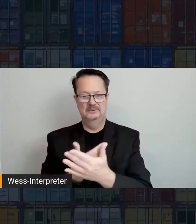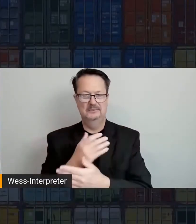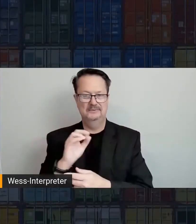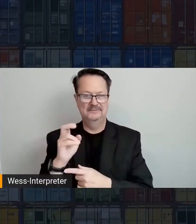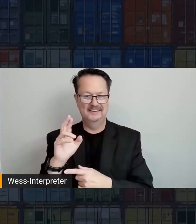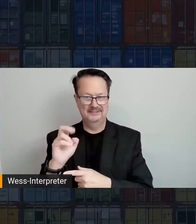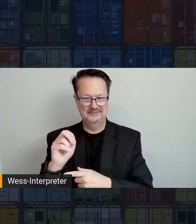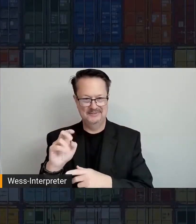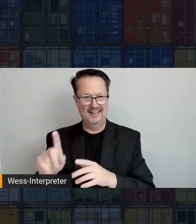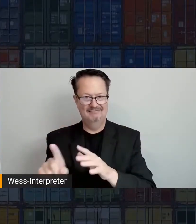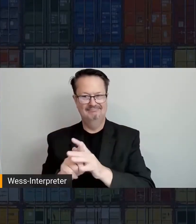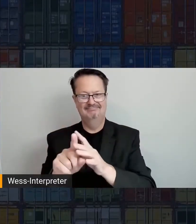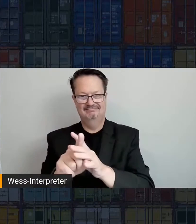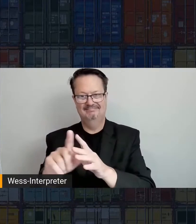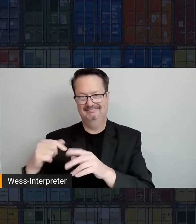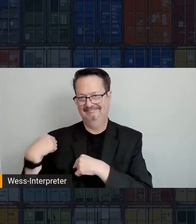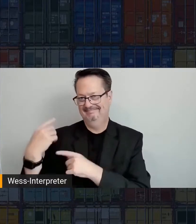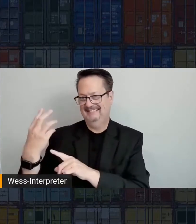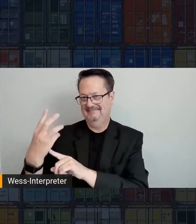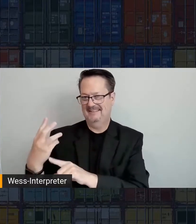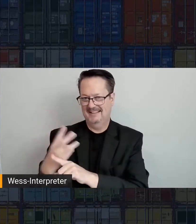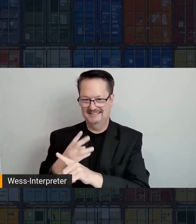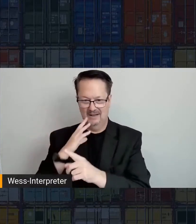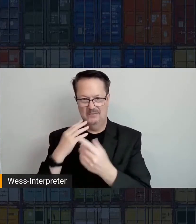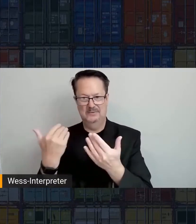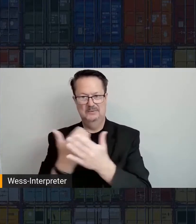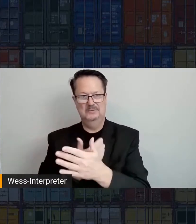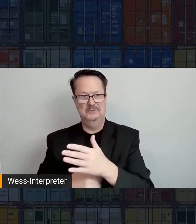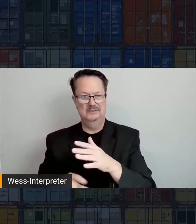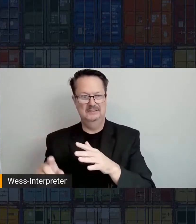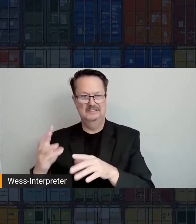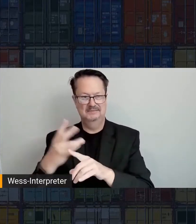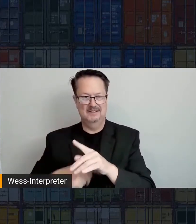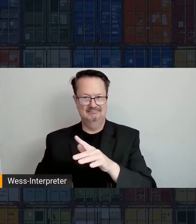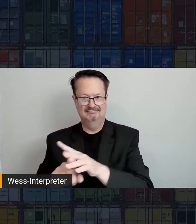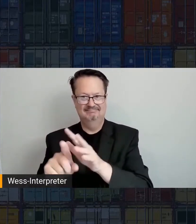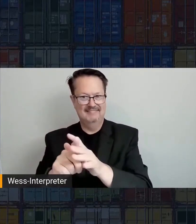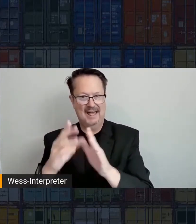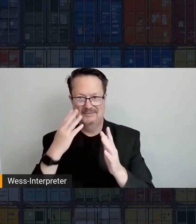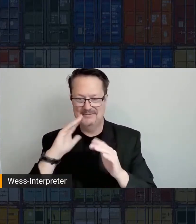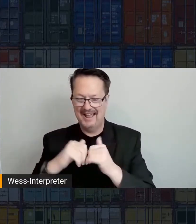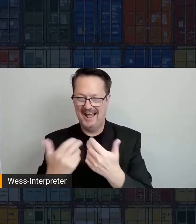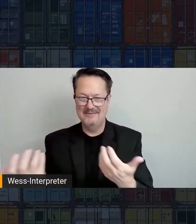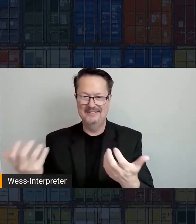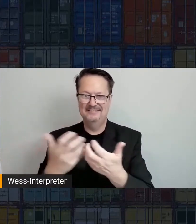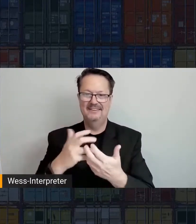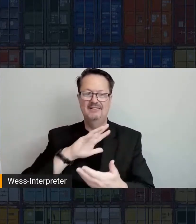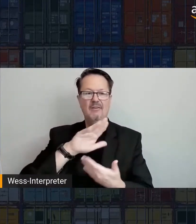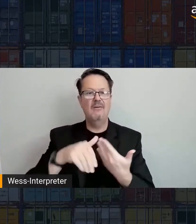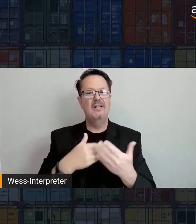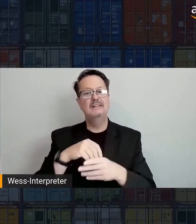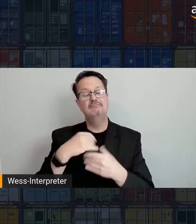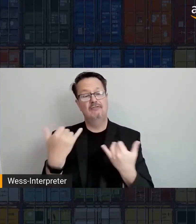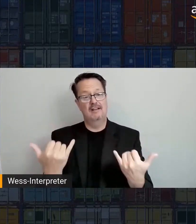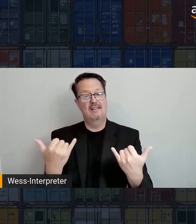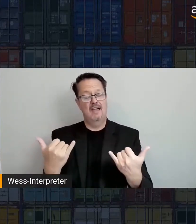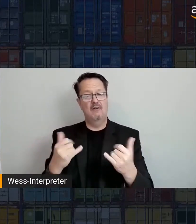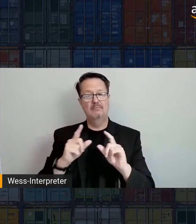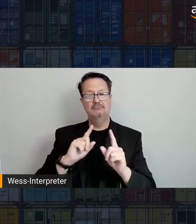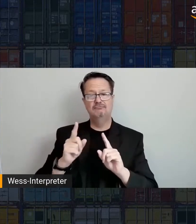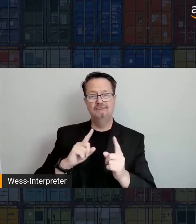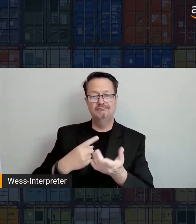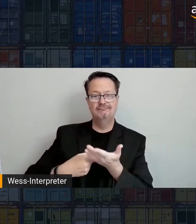coming in the next 6 months that I just don't know how we fit it all in. Right now, we've been talking